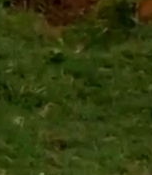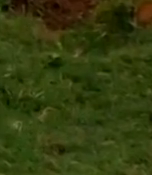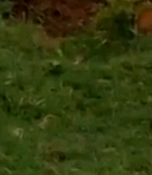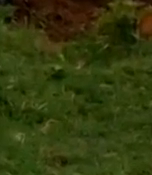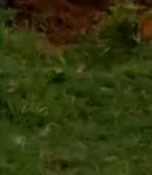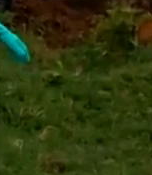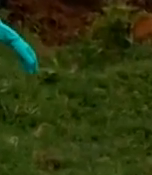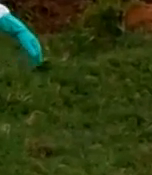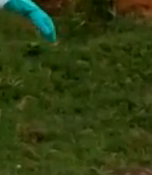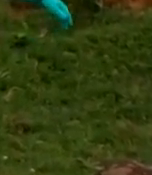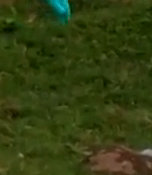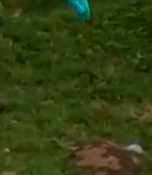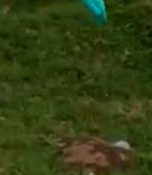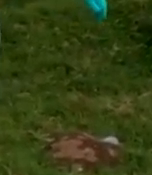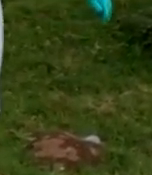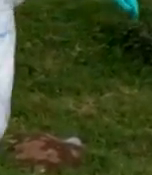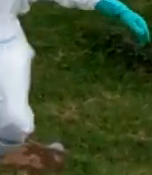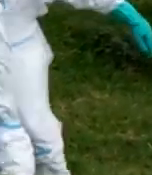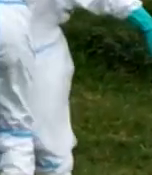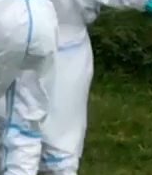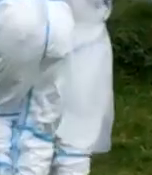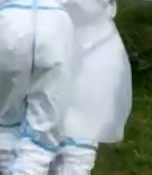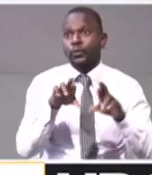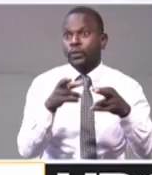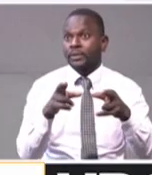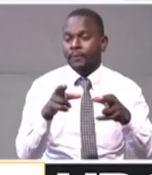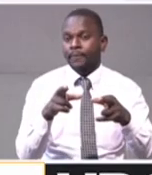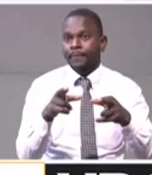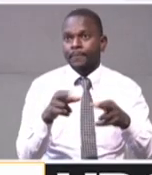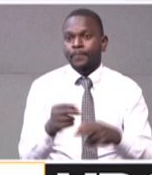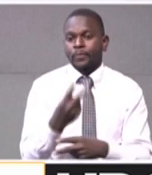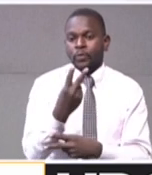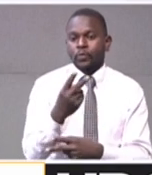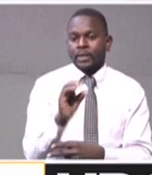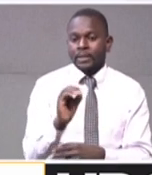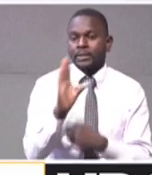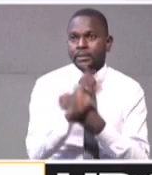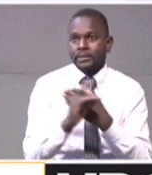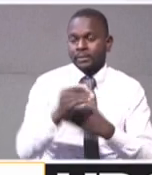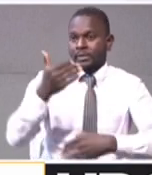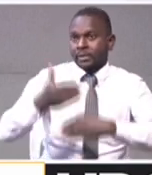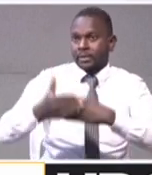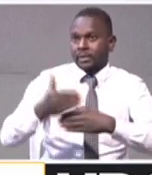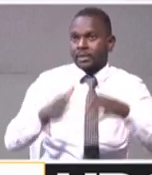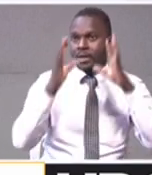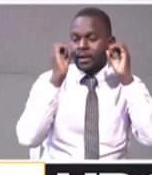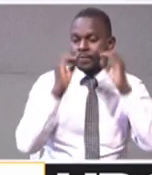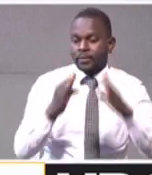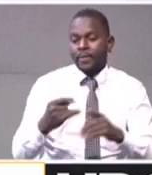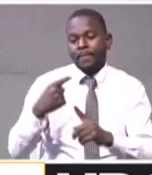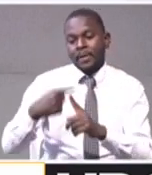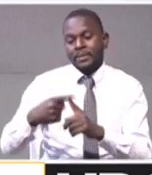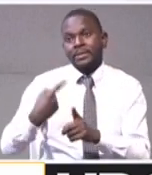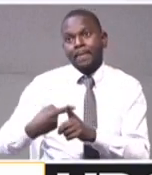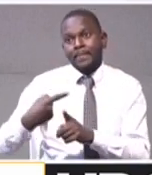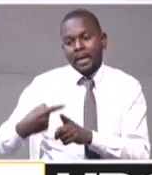Category 2, high risk, not very high risk, but high risk. 20 districts surrounding Mbende plus Kampala and